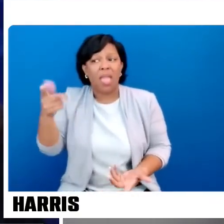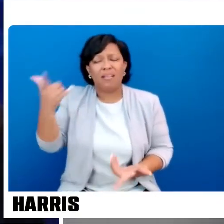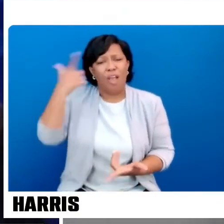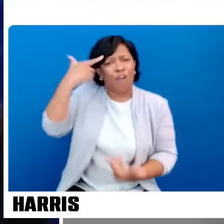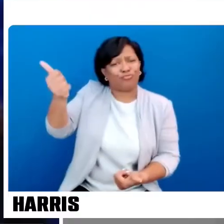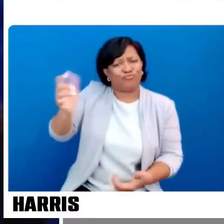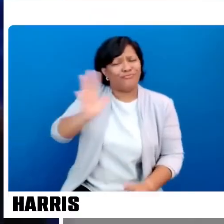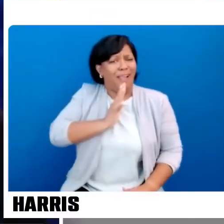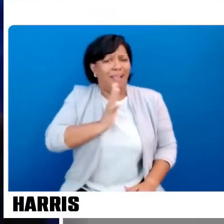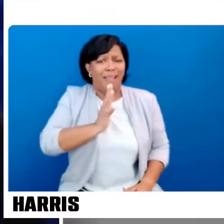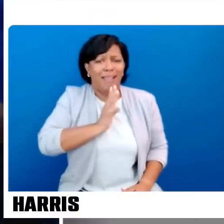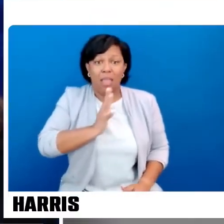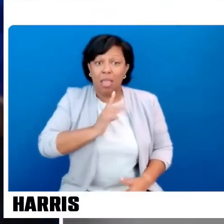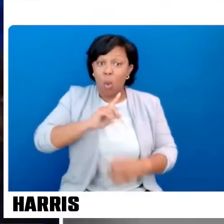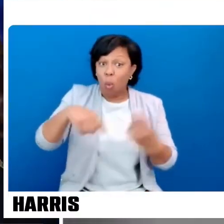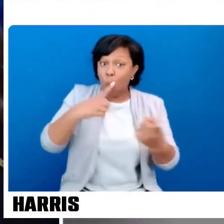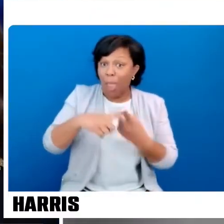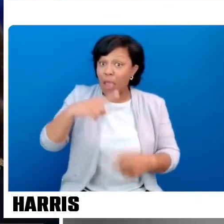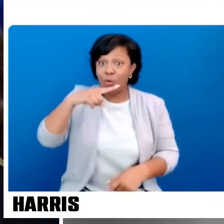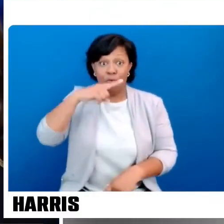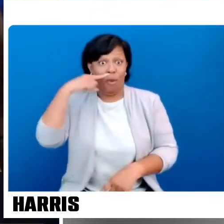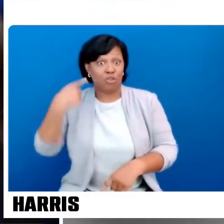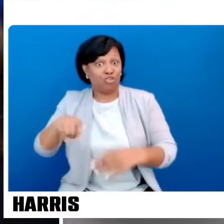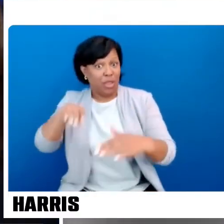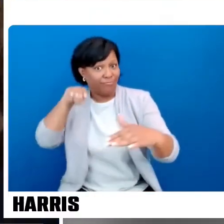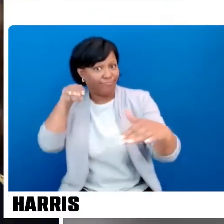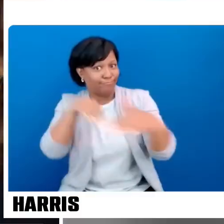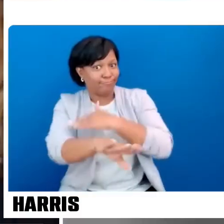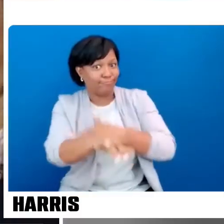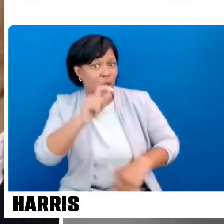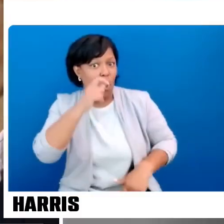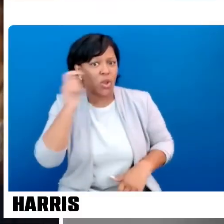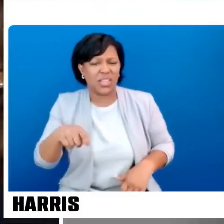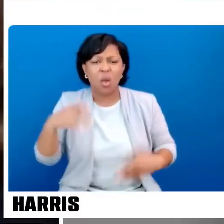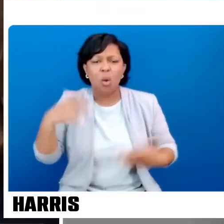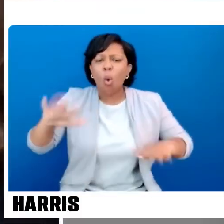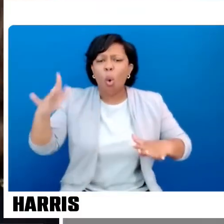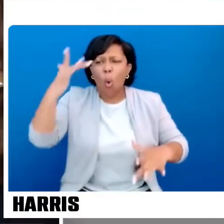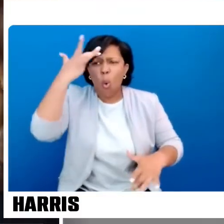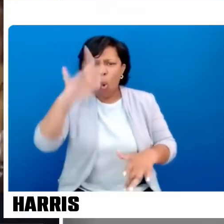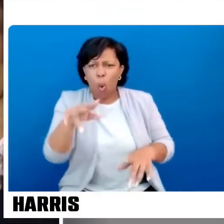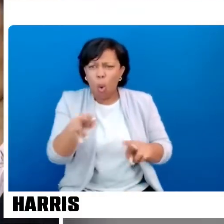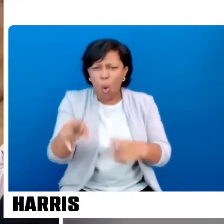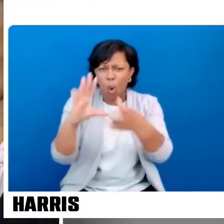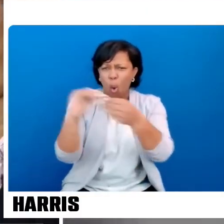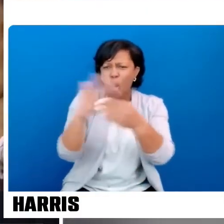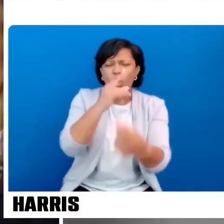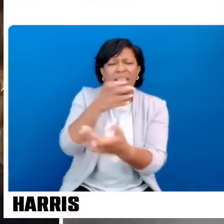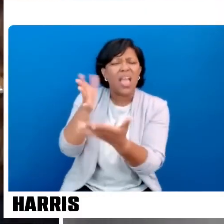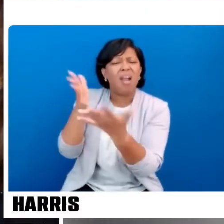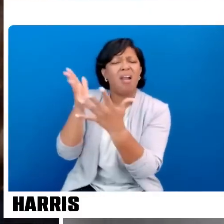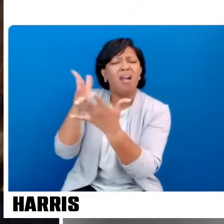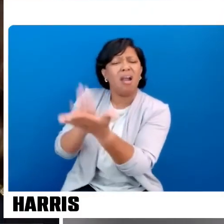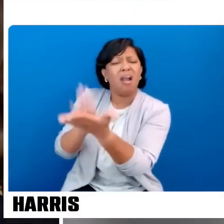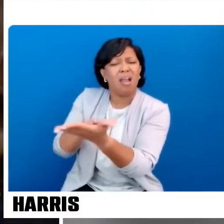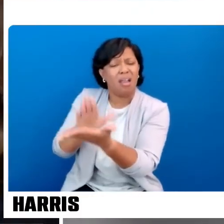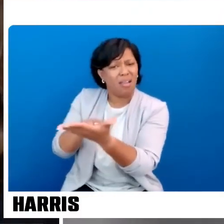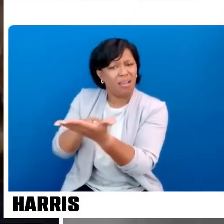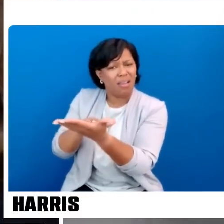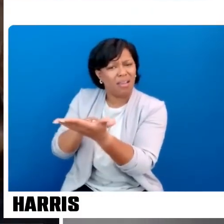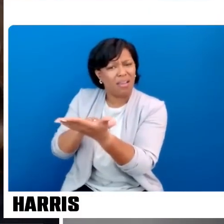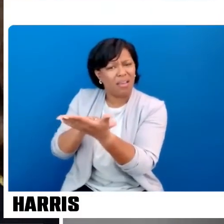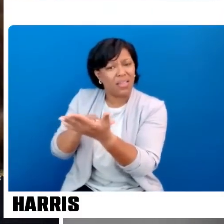into Ukraine, it was brilliant. It is well known he exchanged love letters with Kim